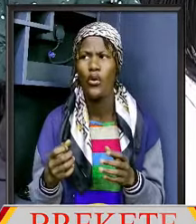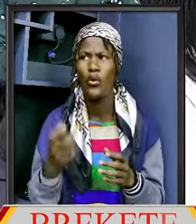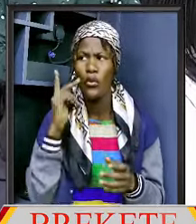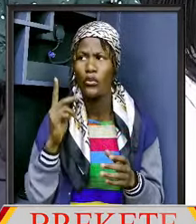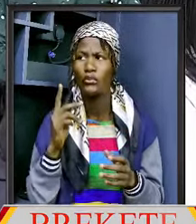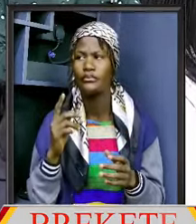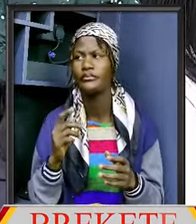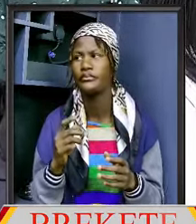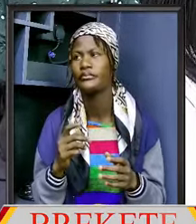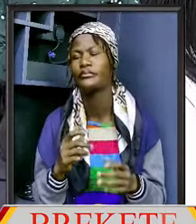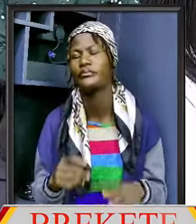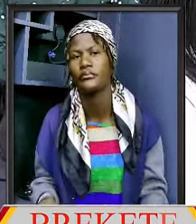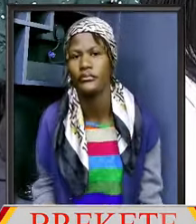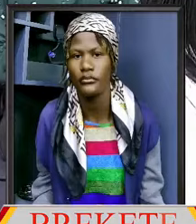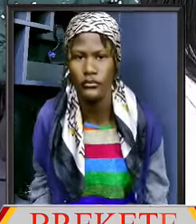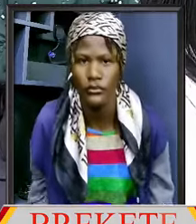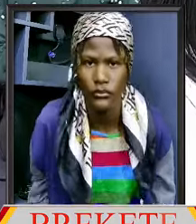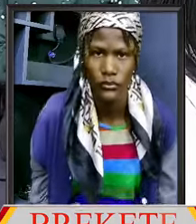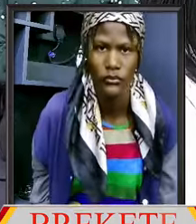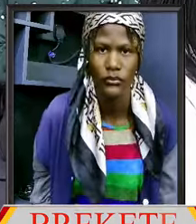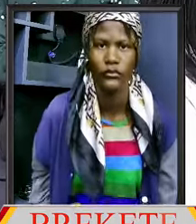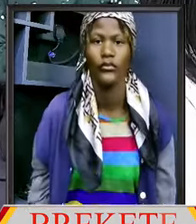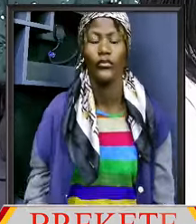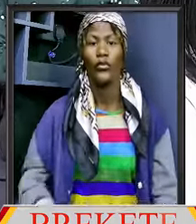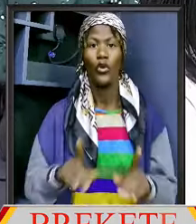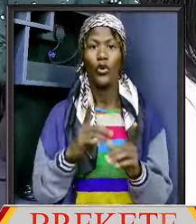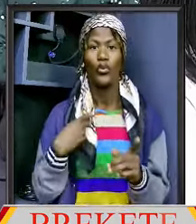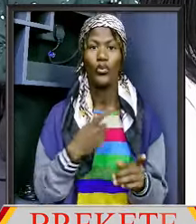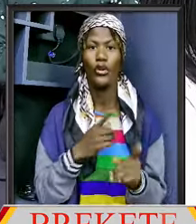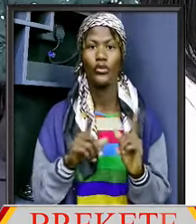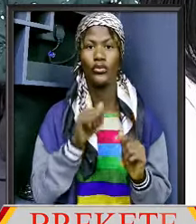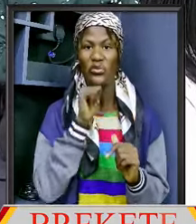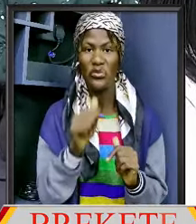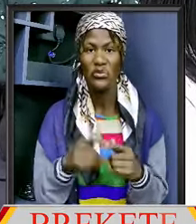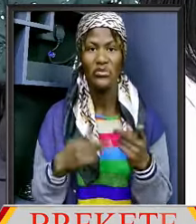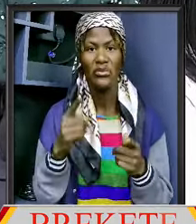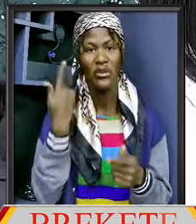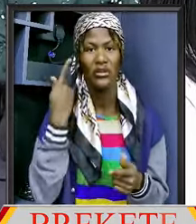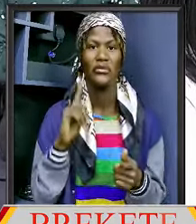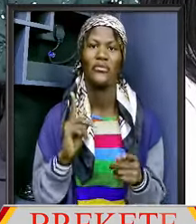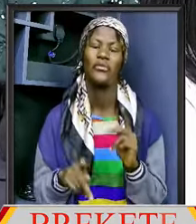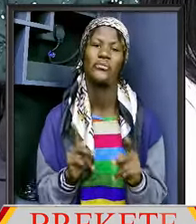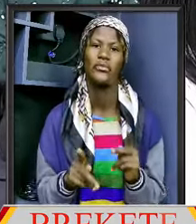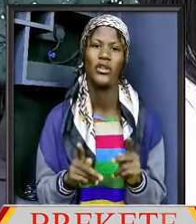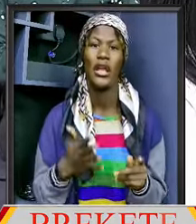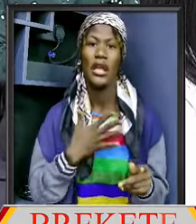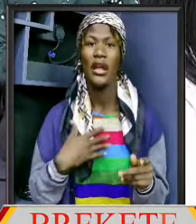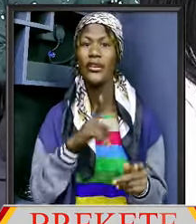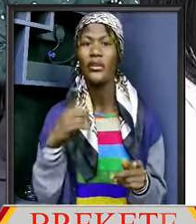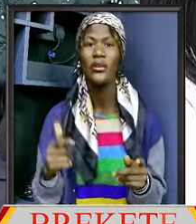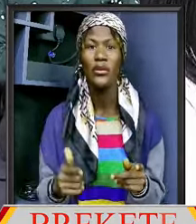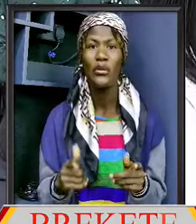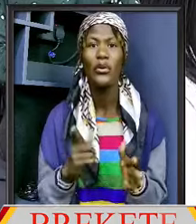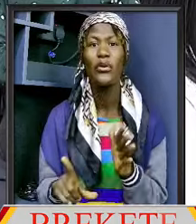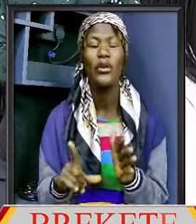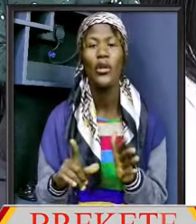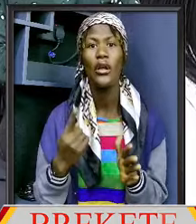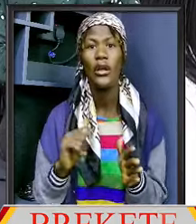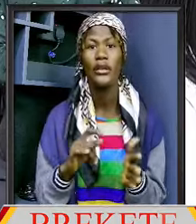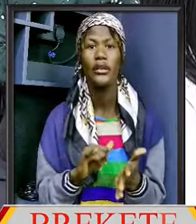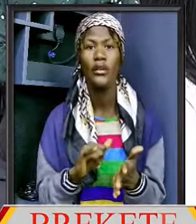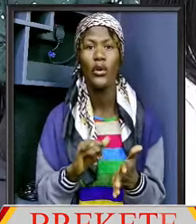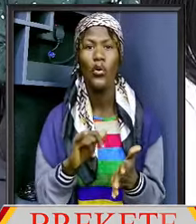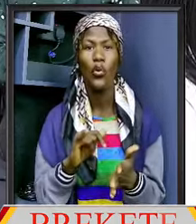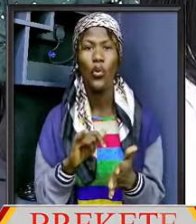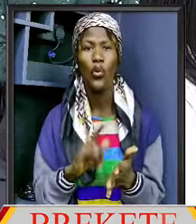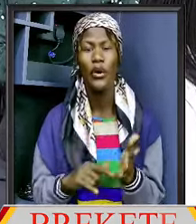health menace. So we know they take and play. And the law they what is supposed to happen to quack. Now